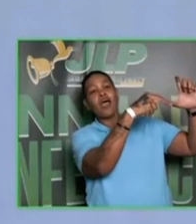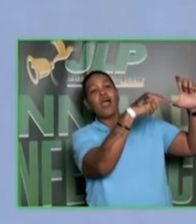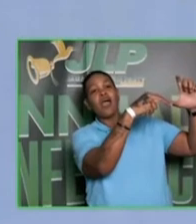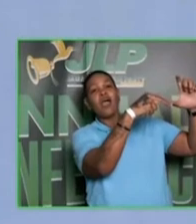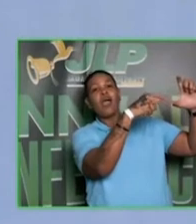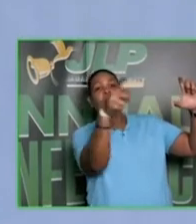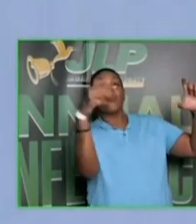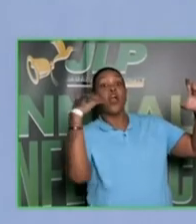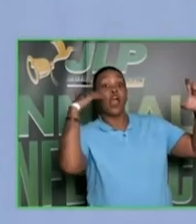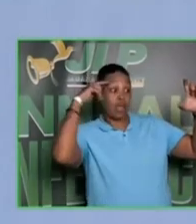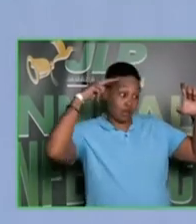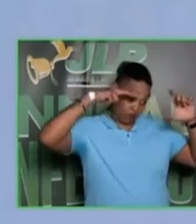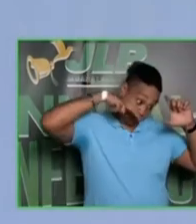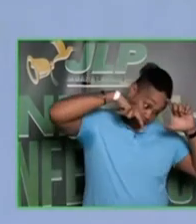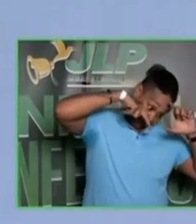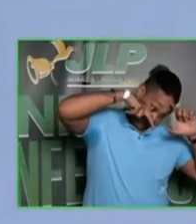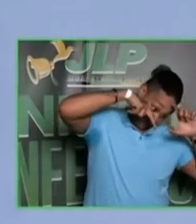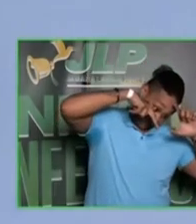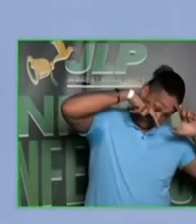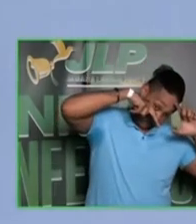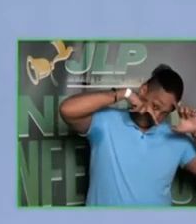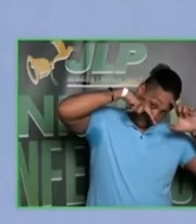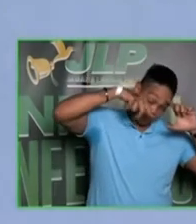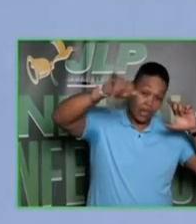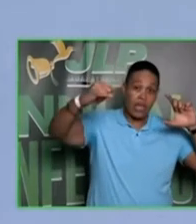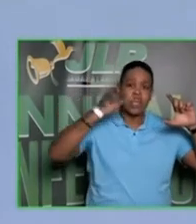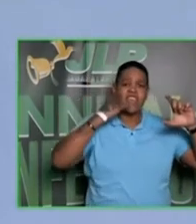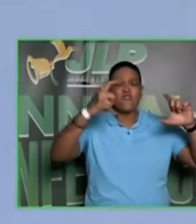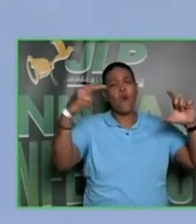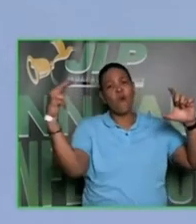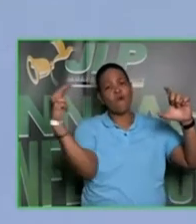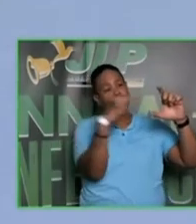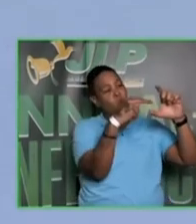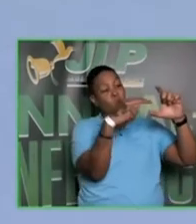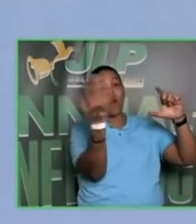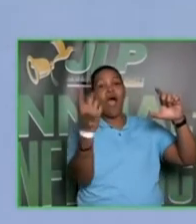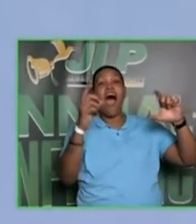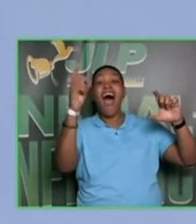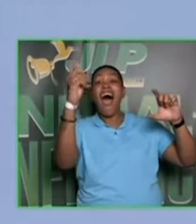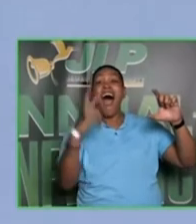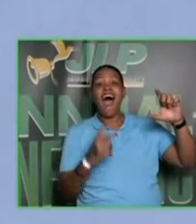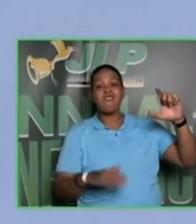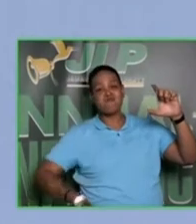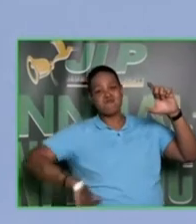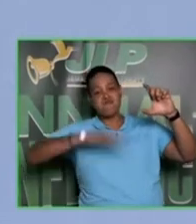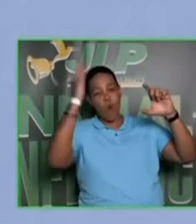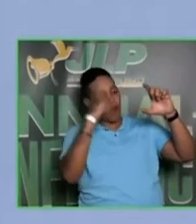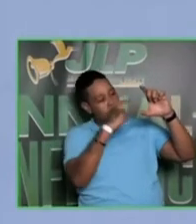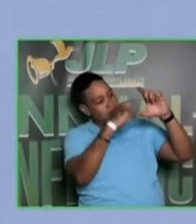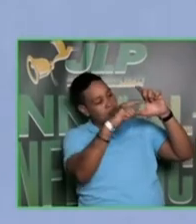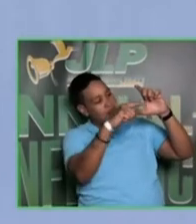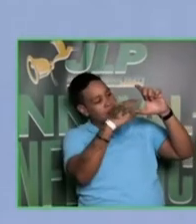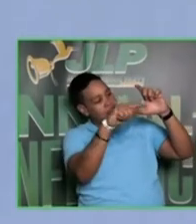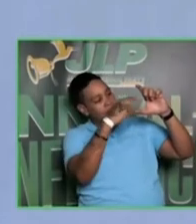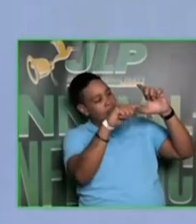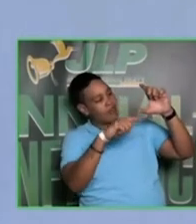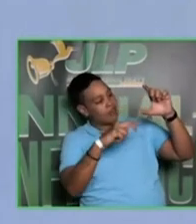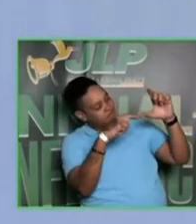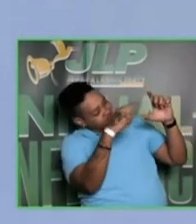Your head is cast down. But if you take the view, like all Labourites,